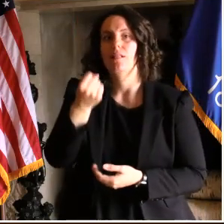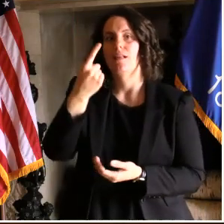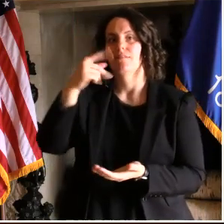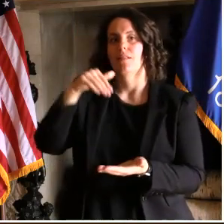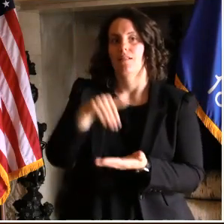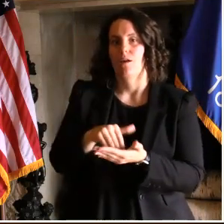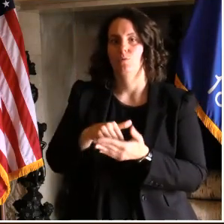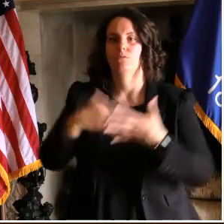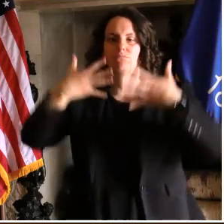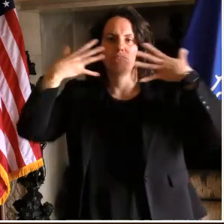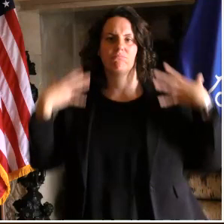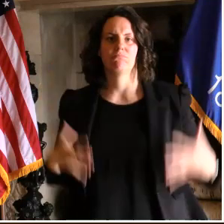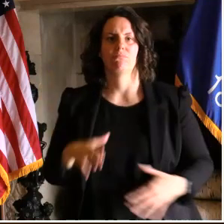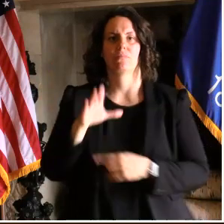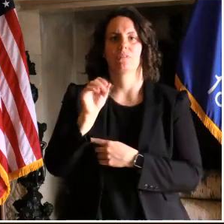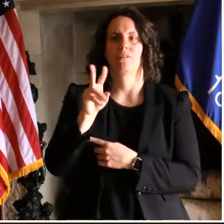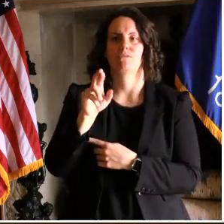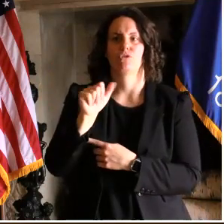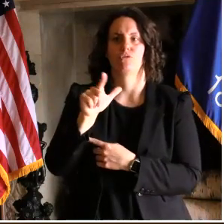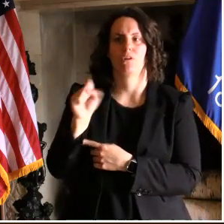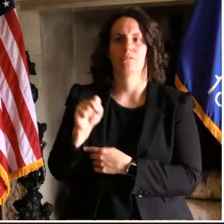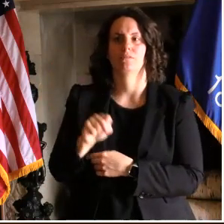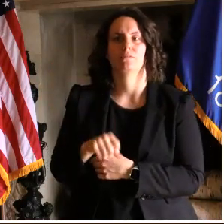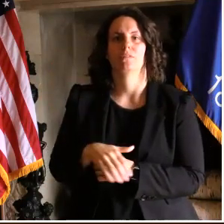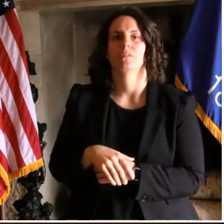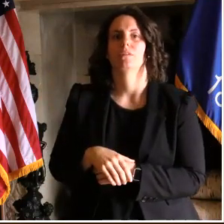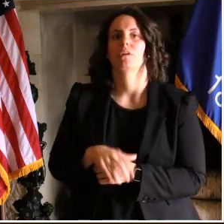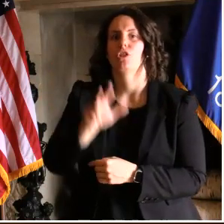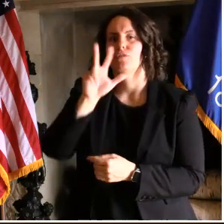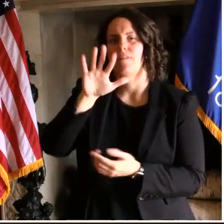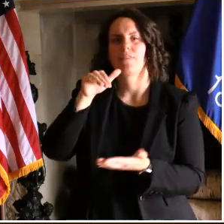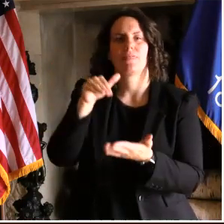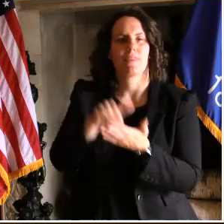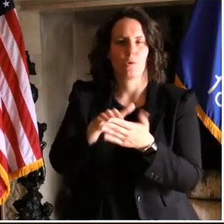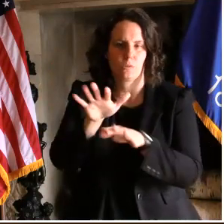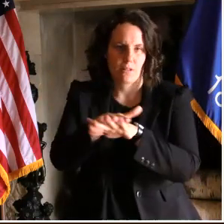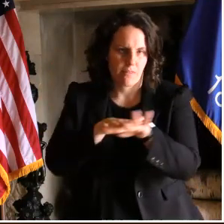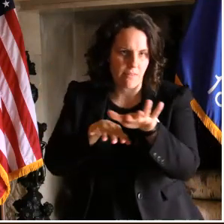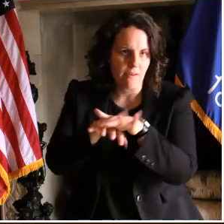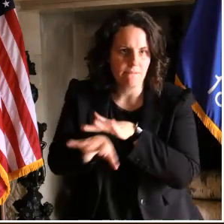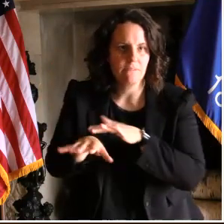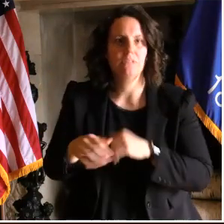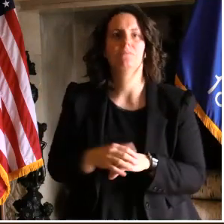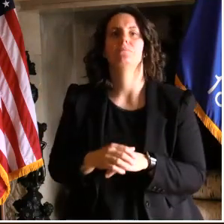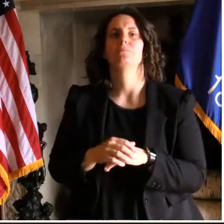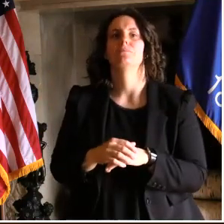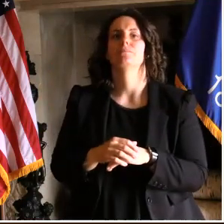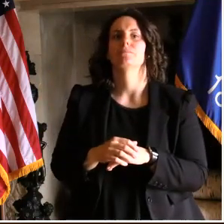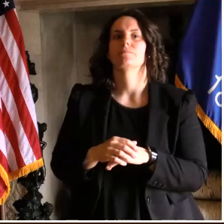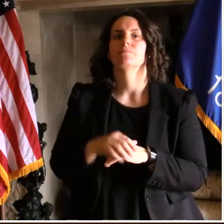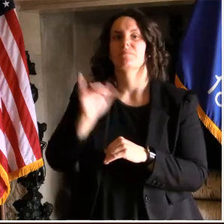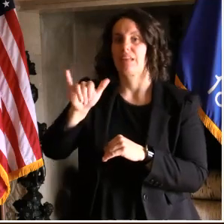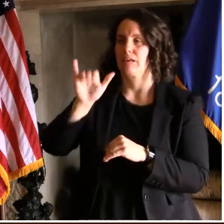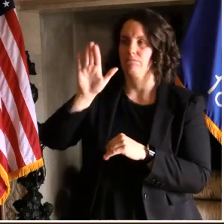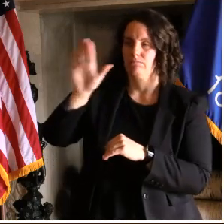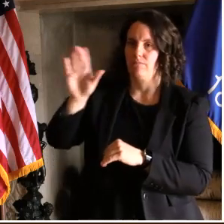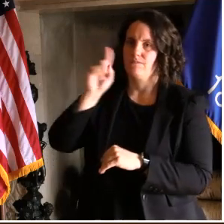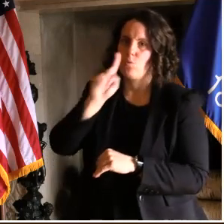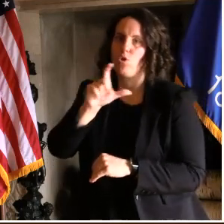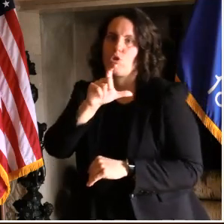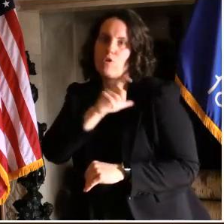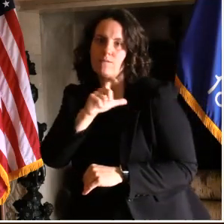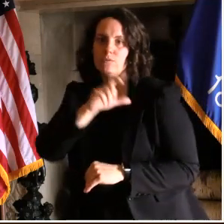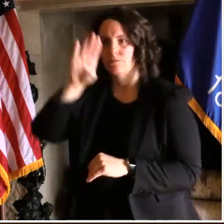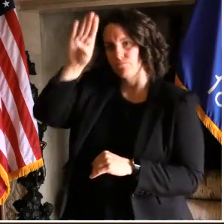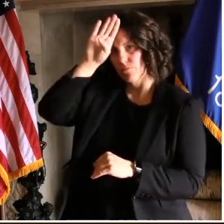and 35,000 pairs of protective gloves. And that is exclusively for our law enforcement officers and firefighters.